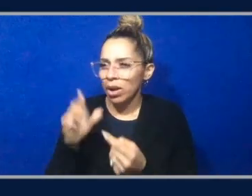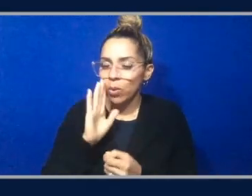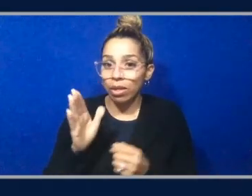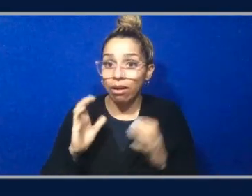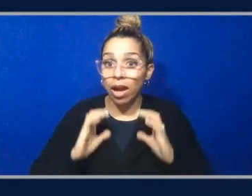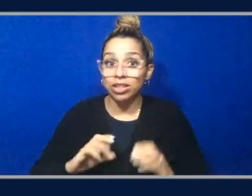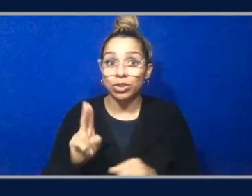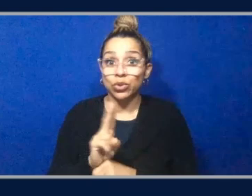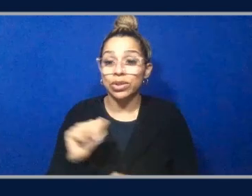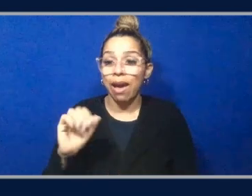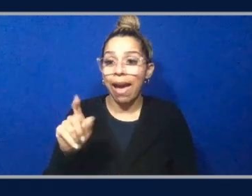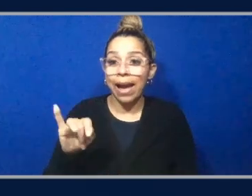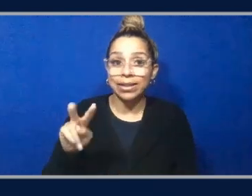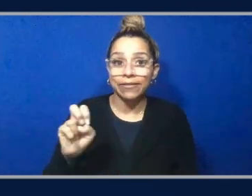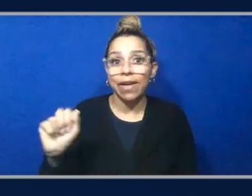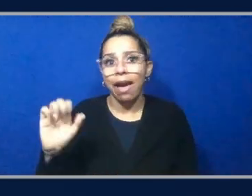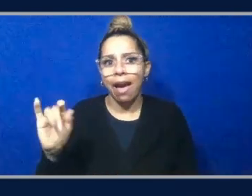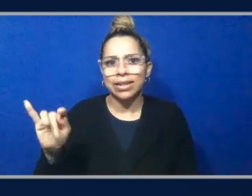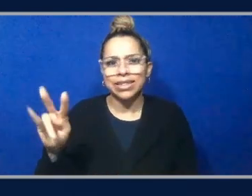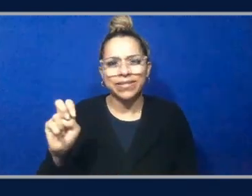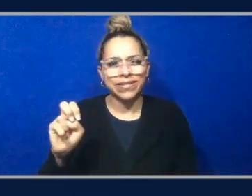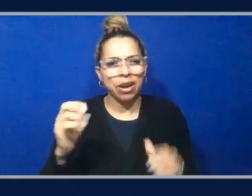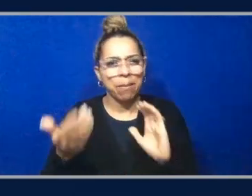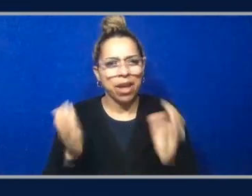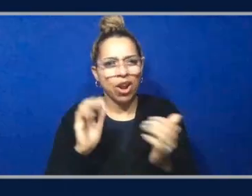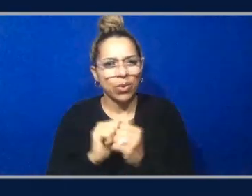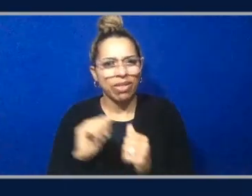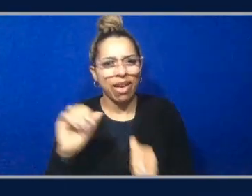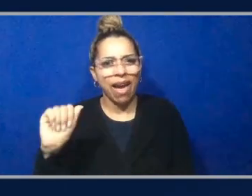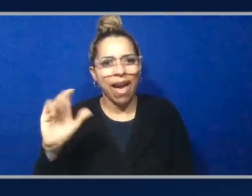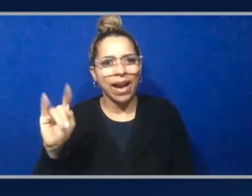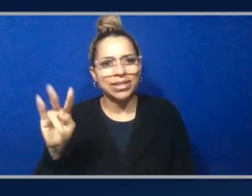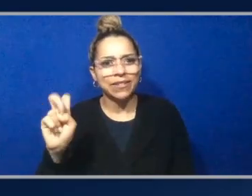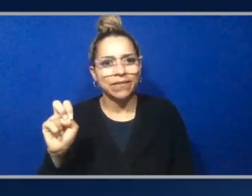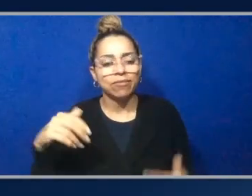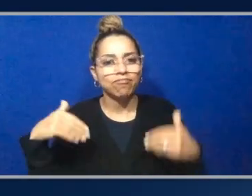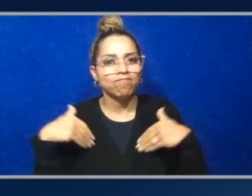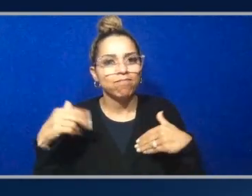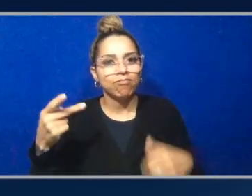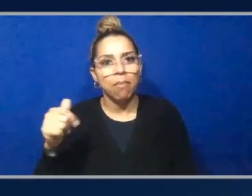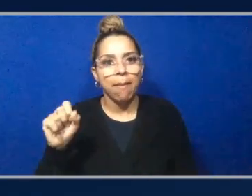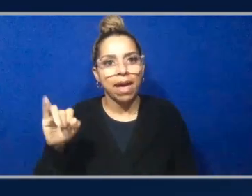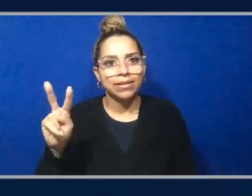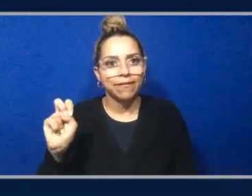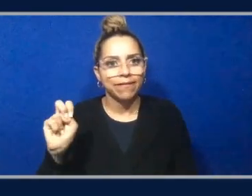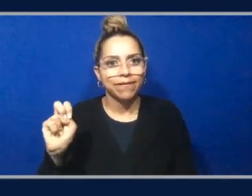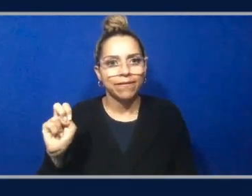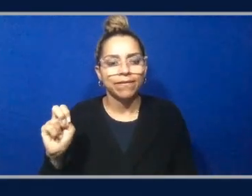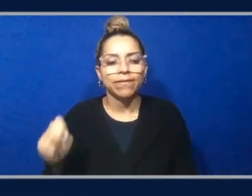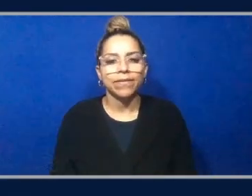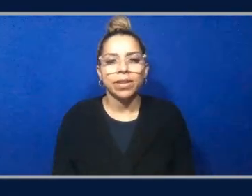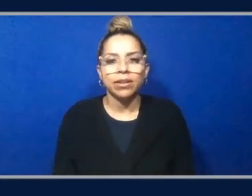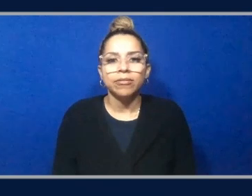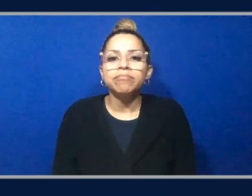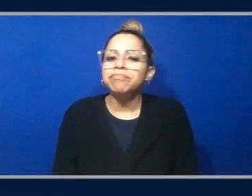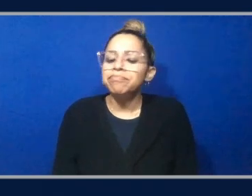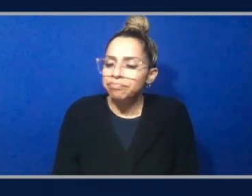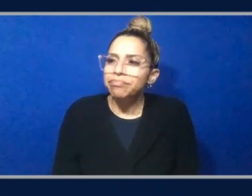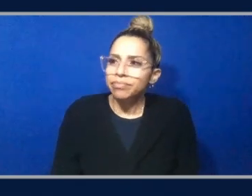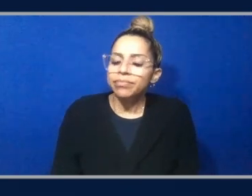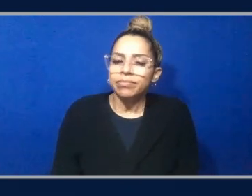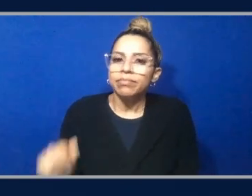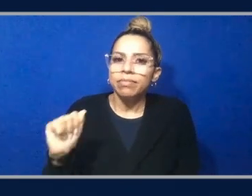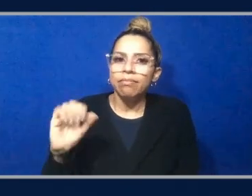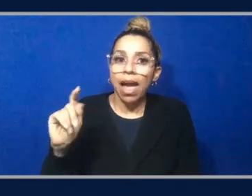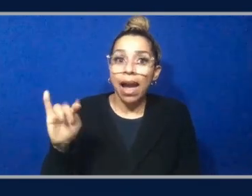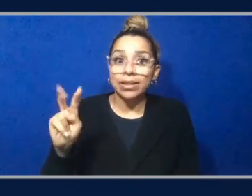active passive? What is the design consideration? Yeah, like active is really will allow you to have the two